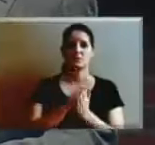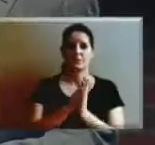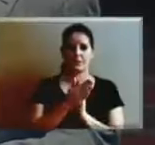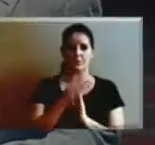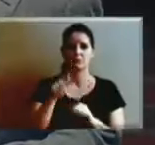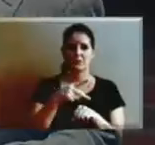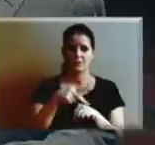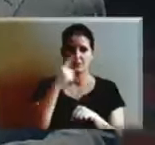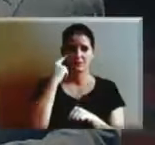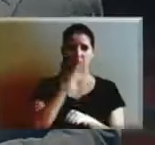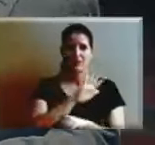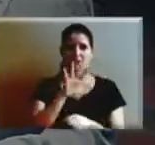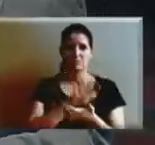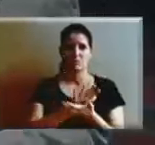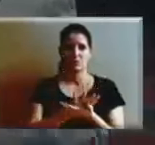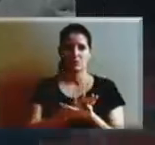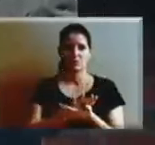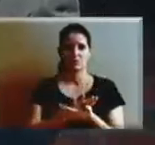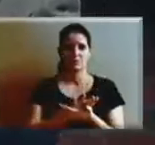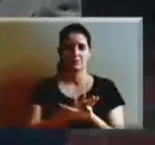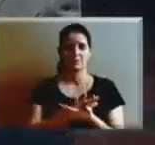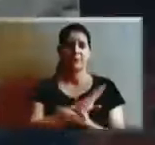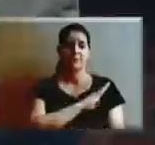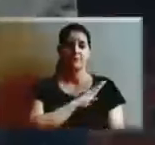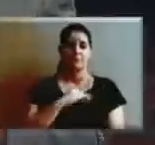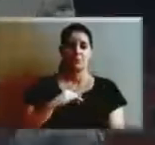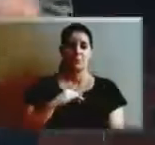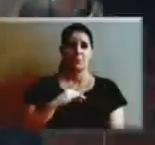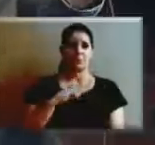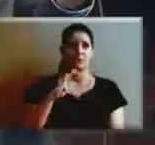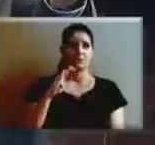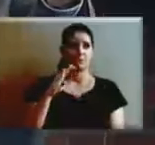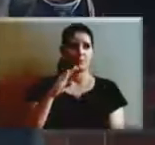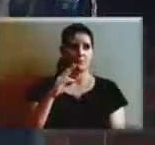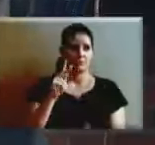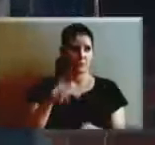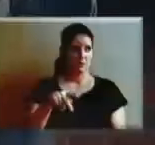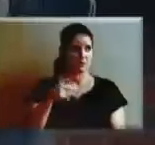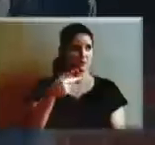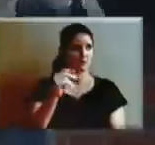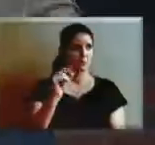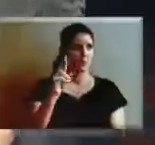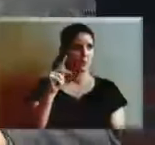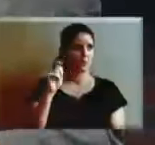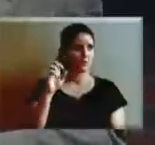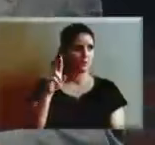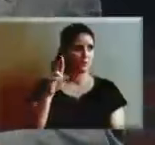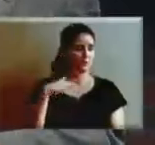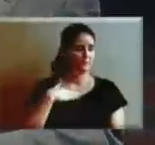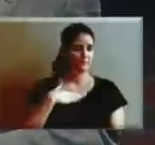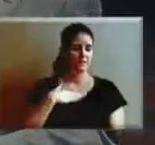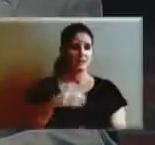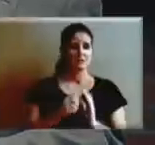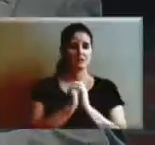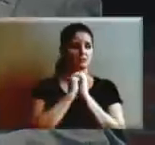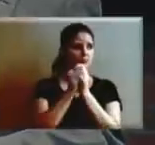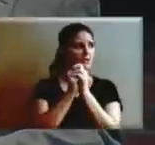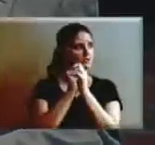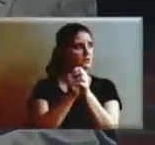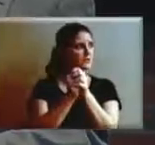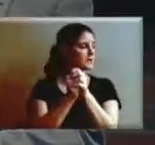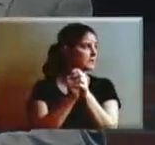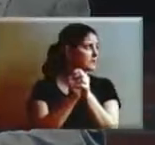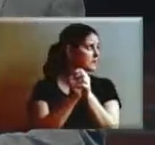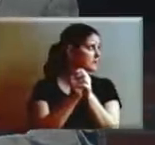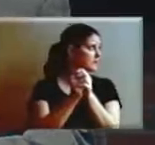of principal at their schools. Board Chair Porter, if I could ask you to please come forward and congratulate